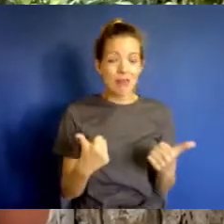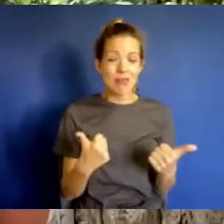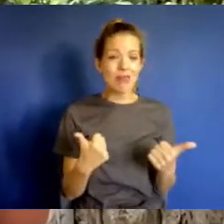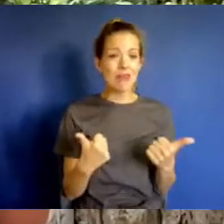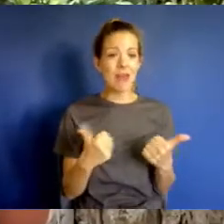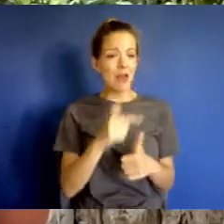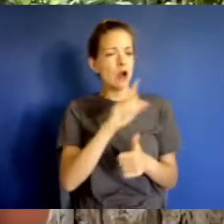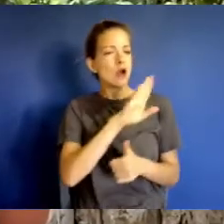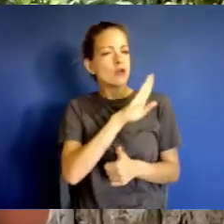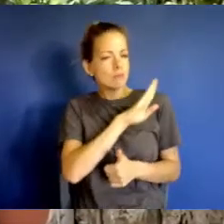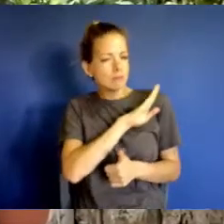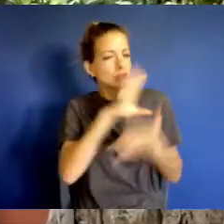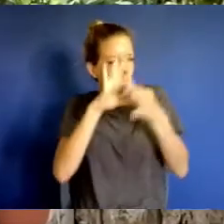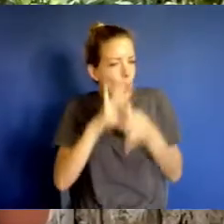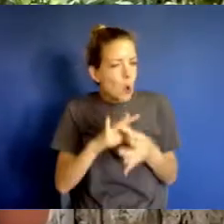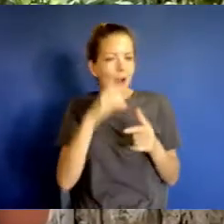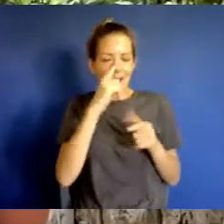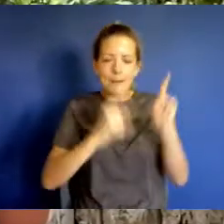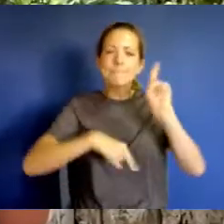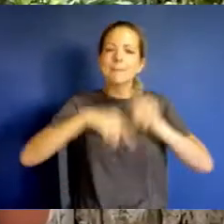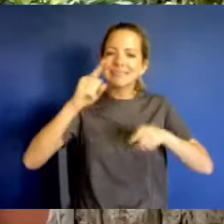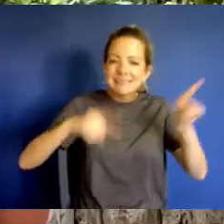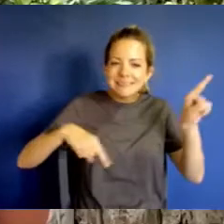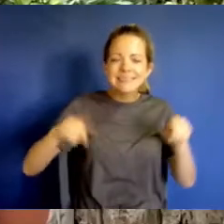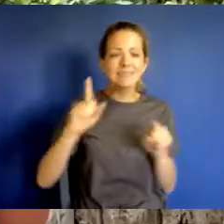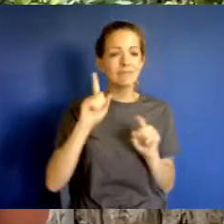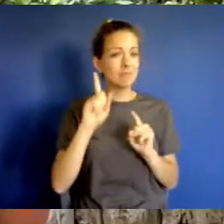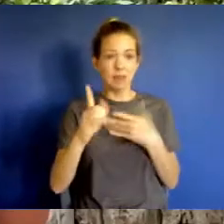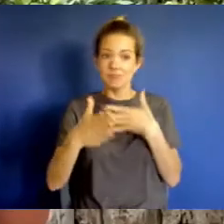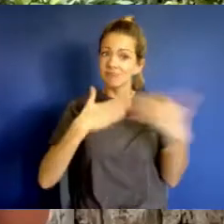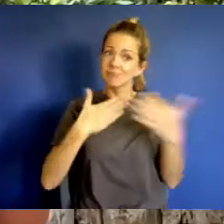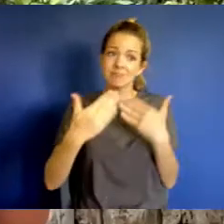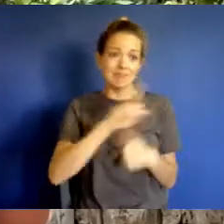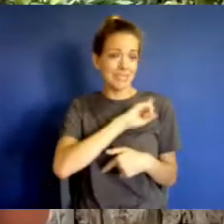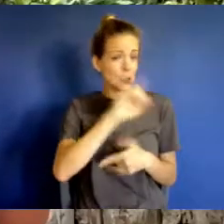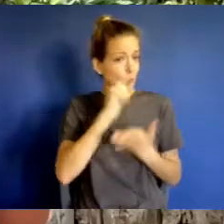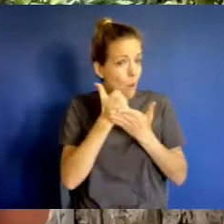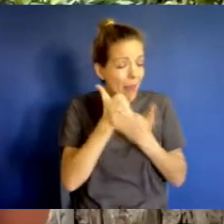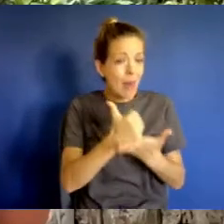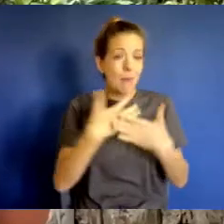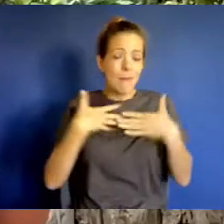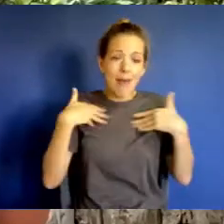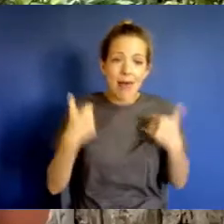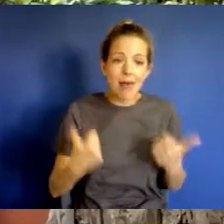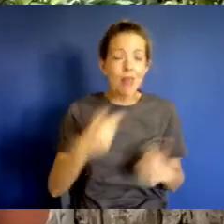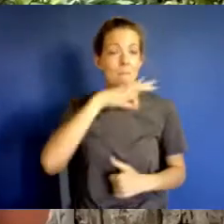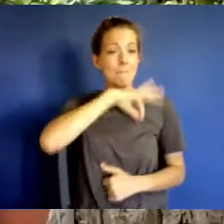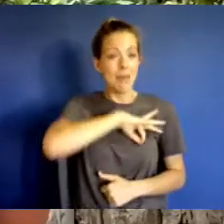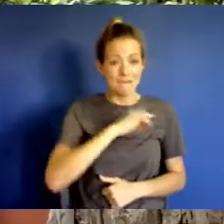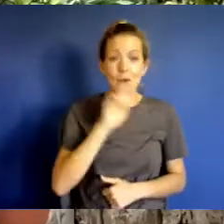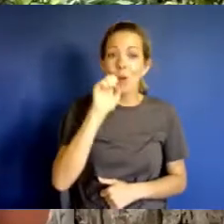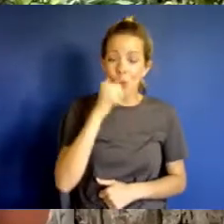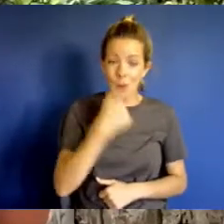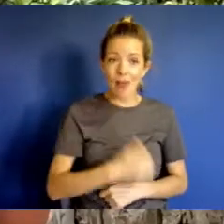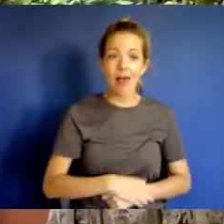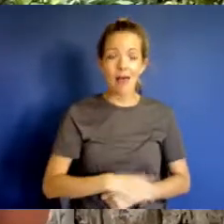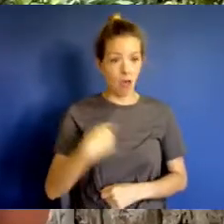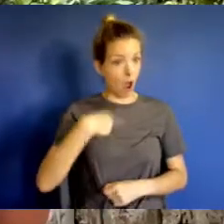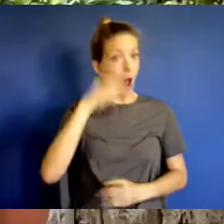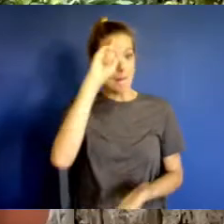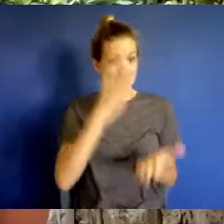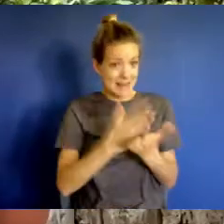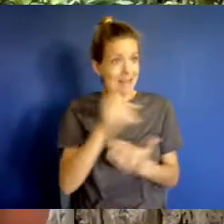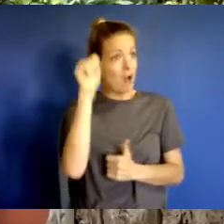just to see how many different styles, how many different types there are. And you know, I believe, and I know that the